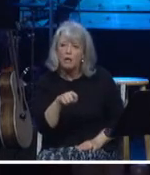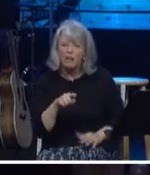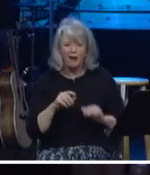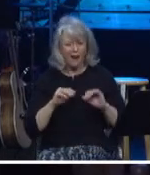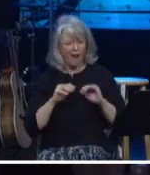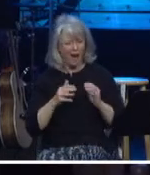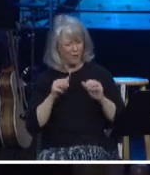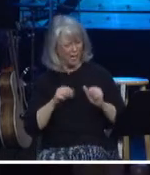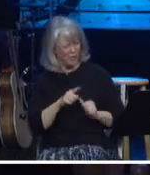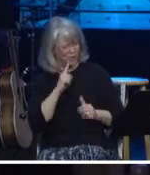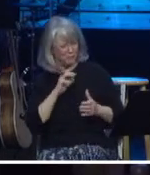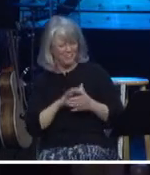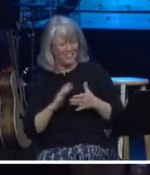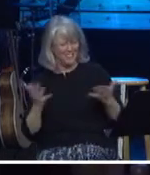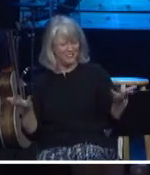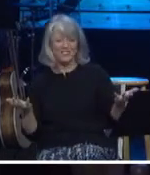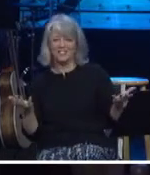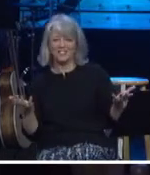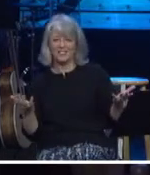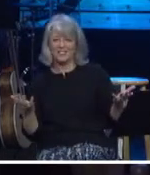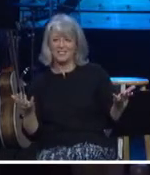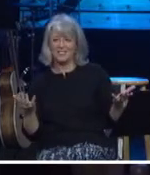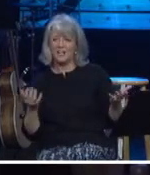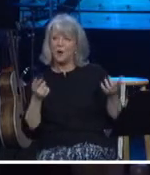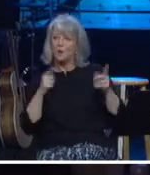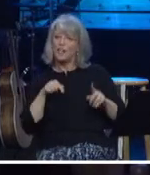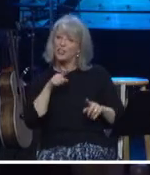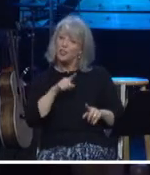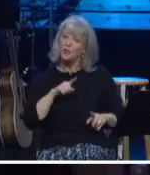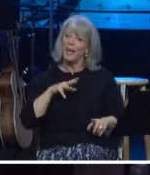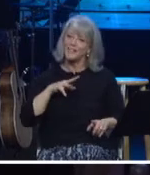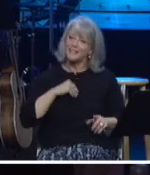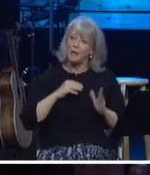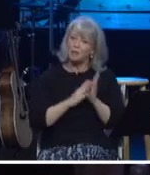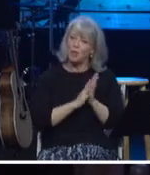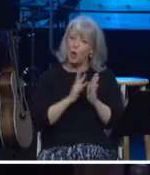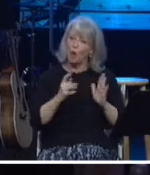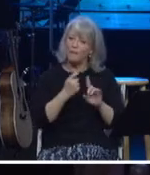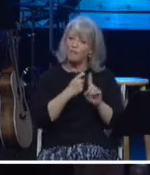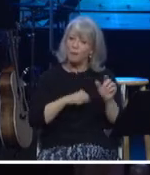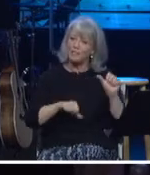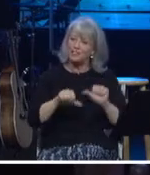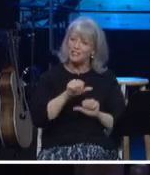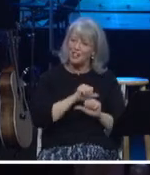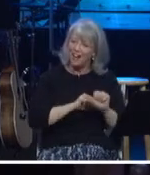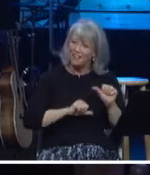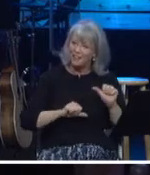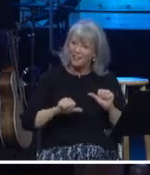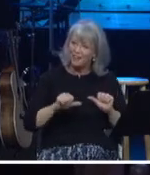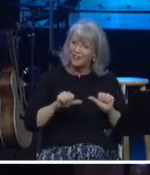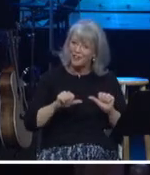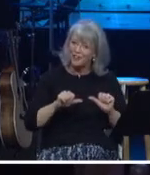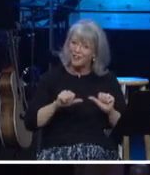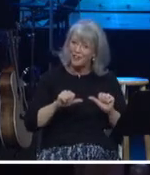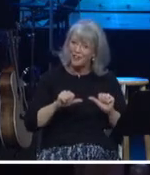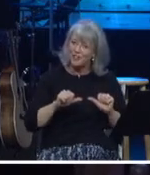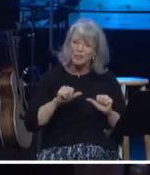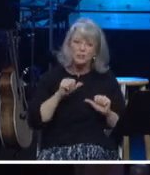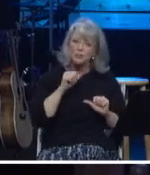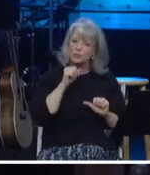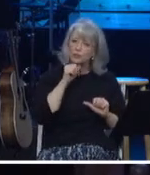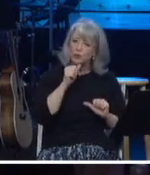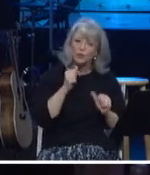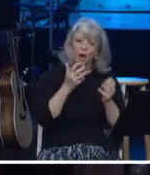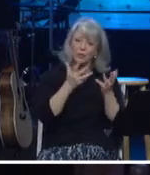How can you believe when you receive glory from one another and you do not seek